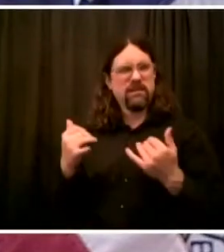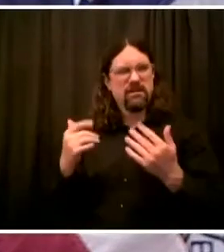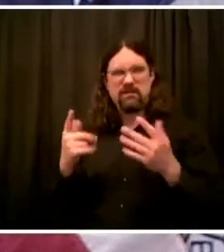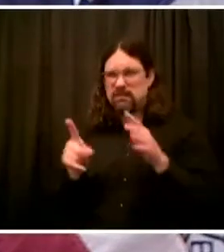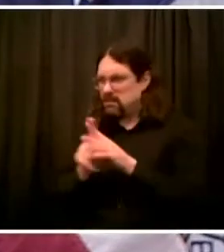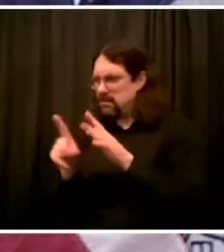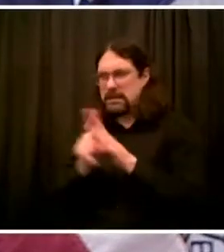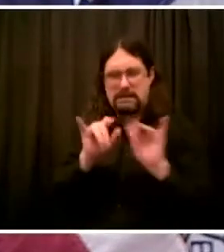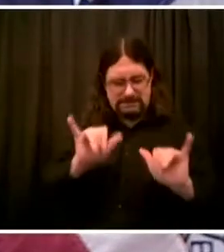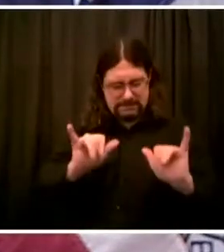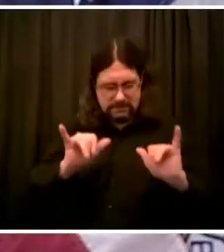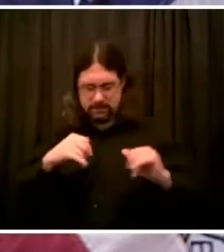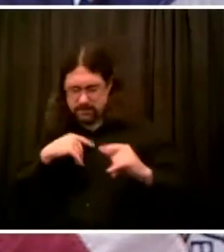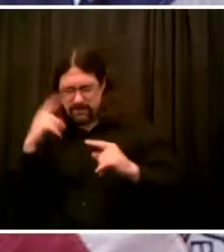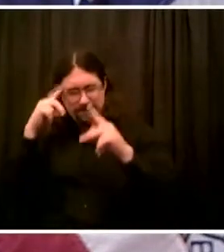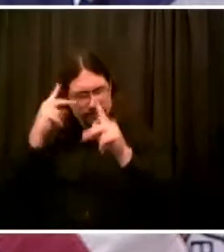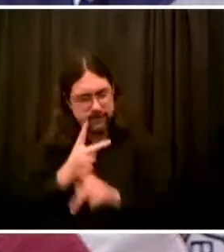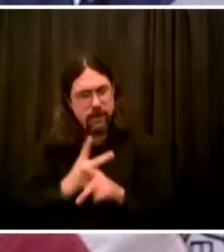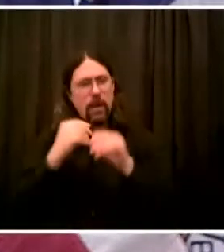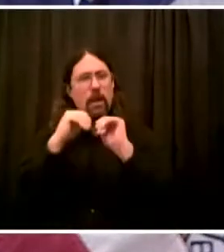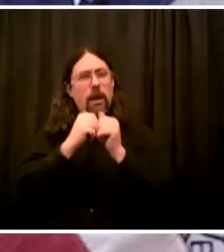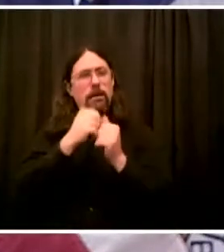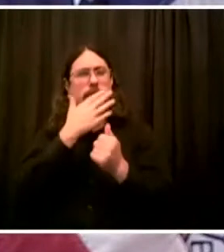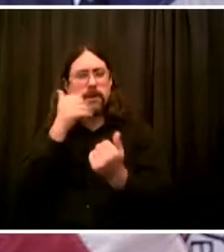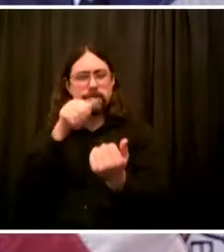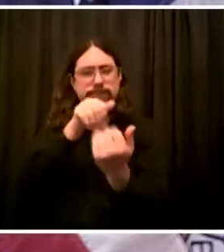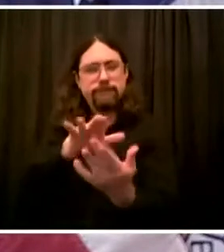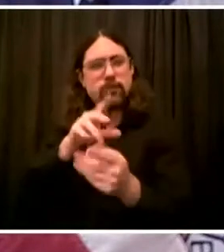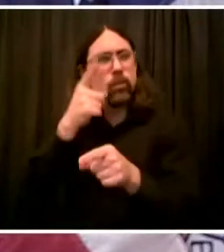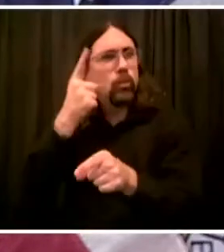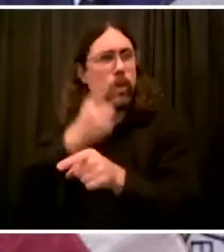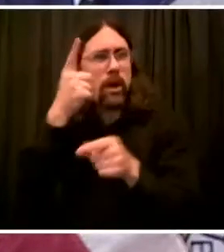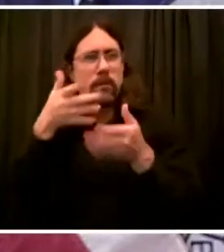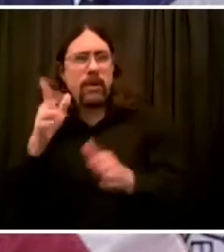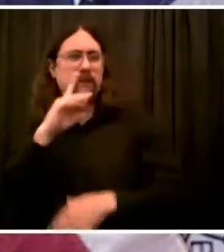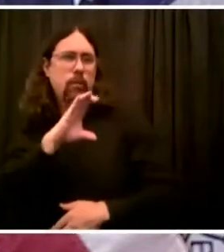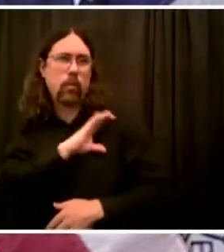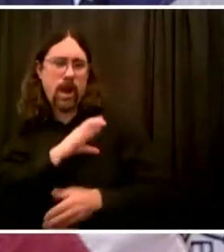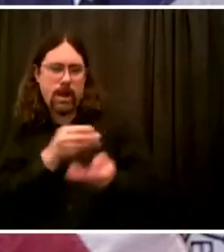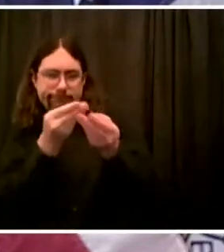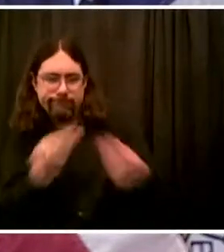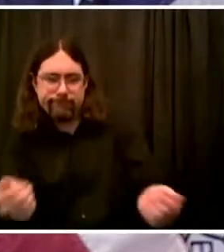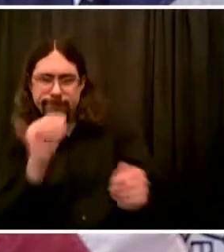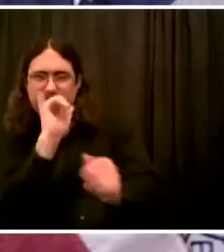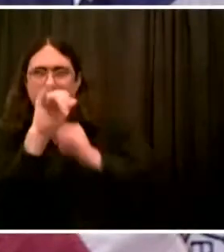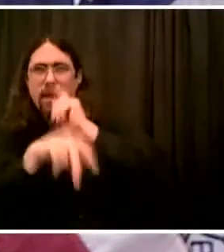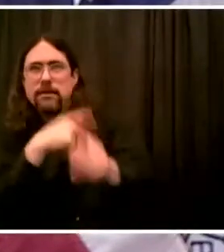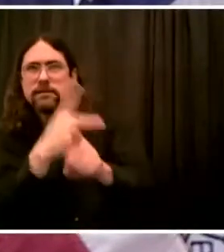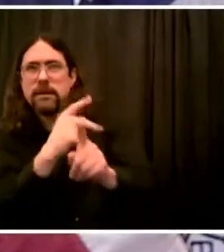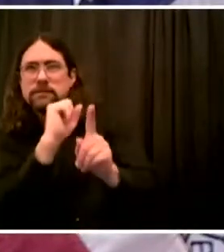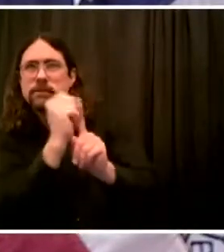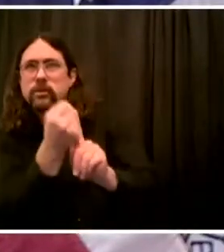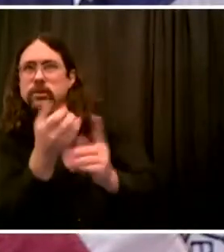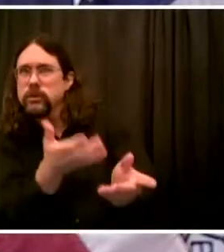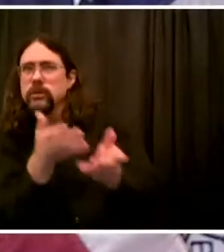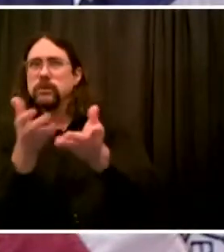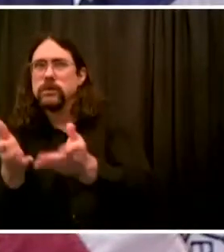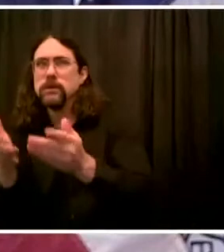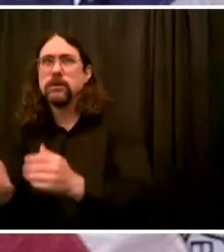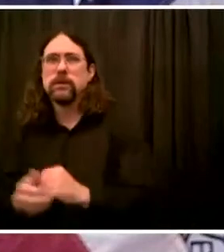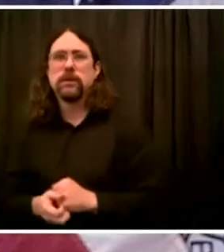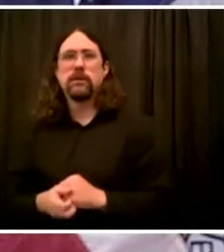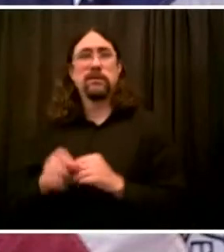we make sure that in the first instance, the education and the giving out face coverings and the efforts to try and remind people the right way to do things,